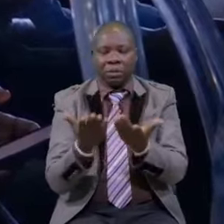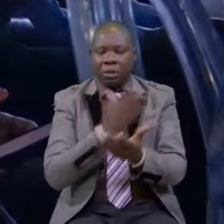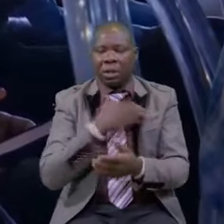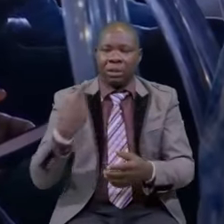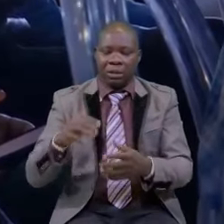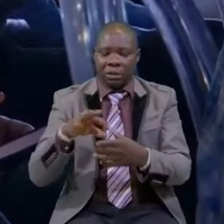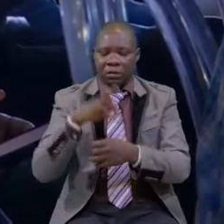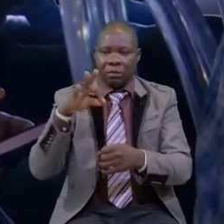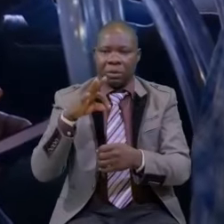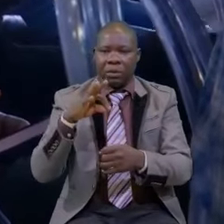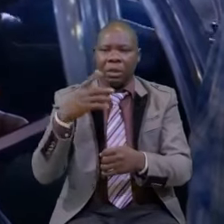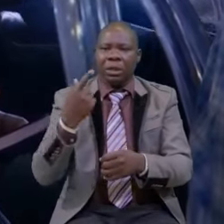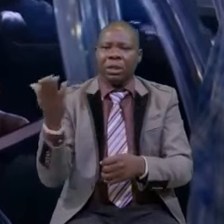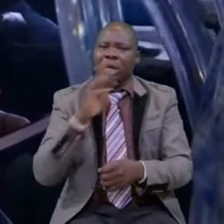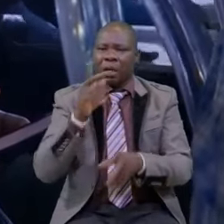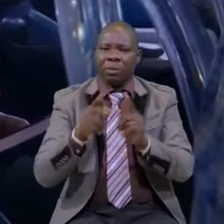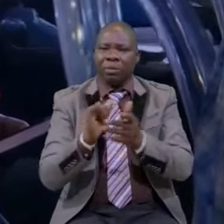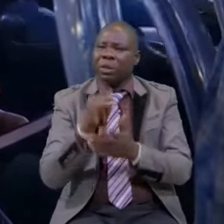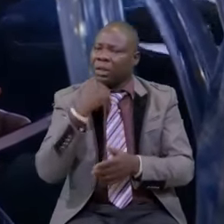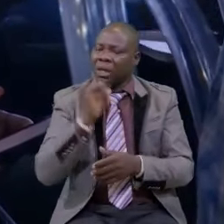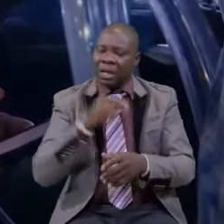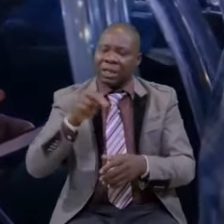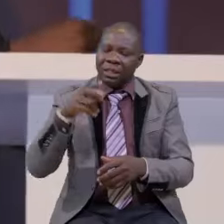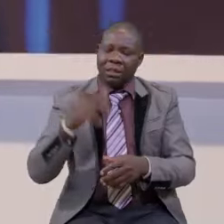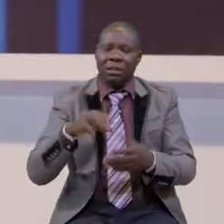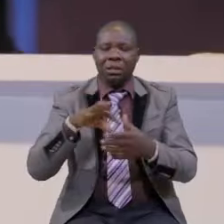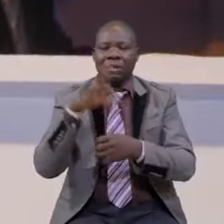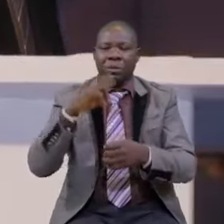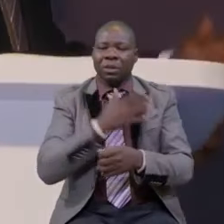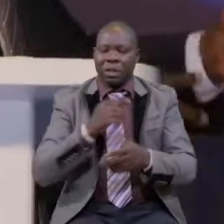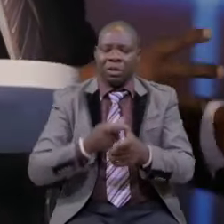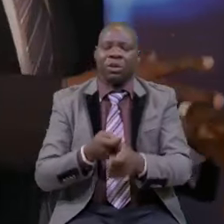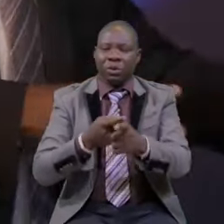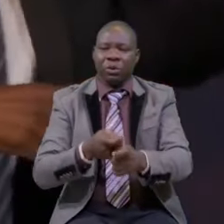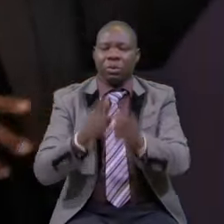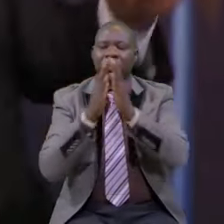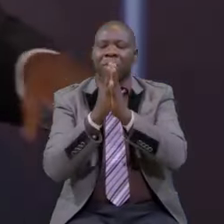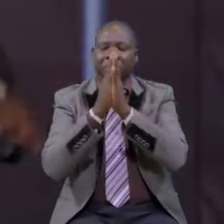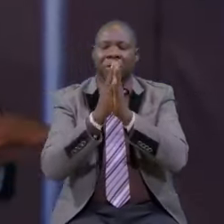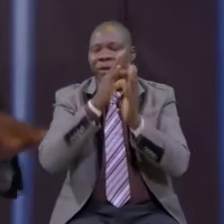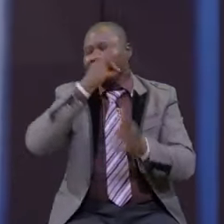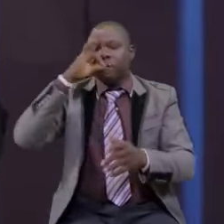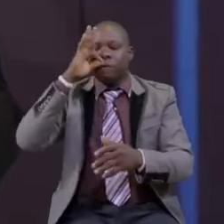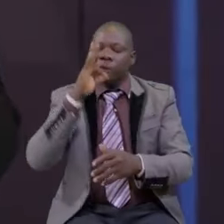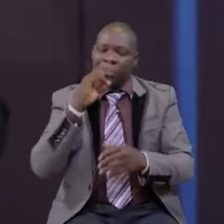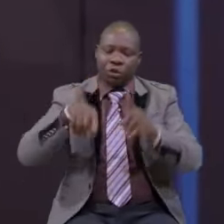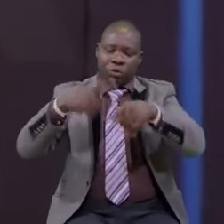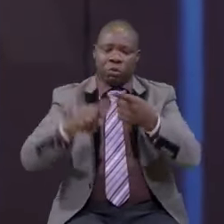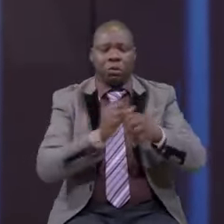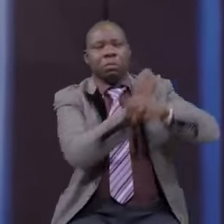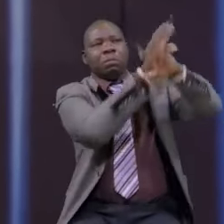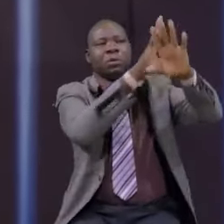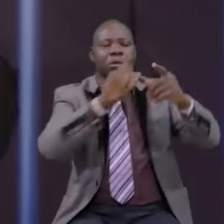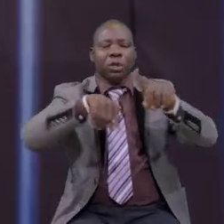And there are people that say, "I need the Spirit, I need the Spirit," and they run and run and pray and fast and get to the mountain, get to the